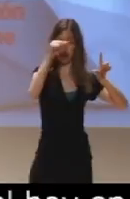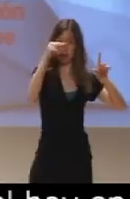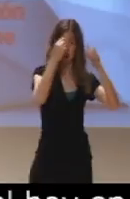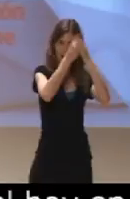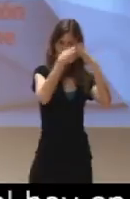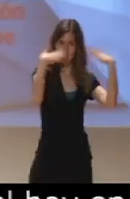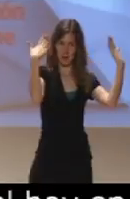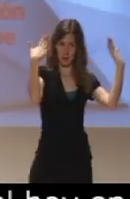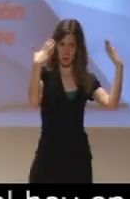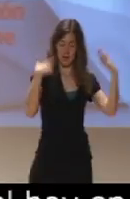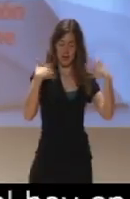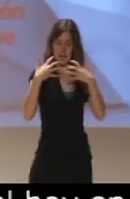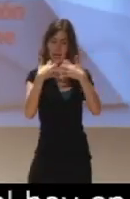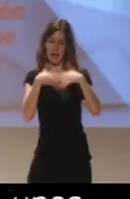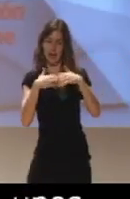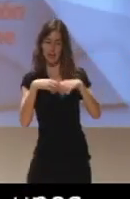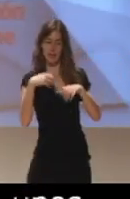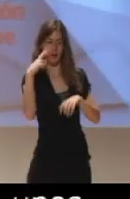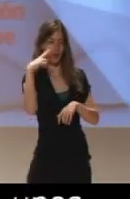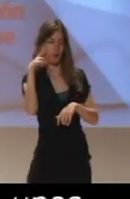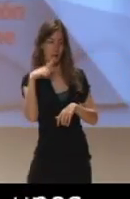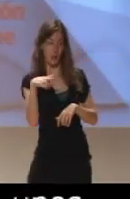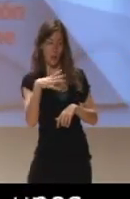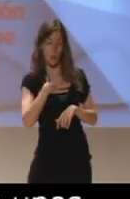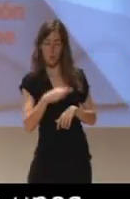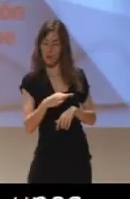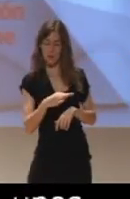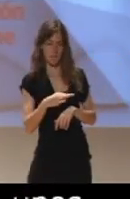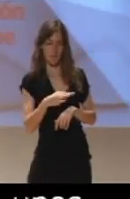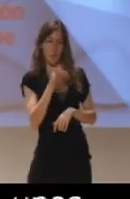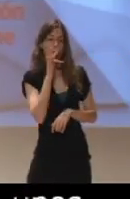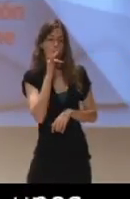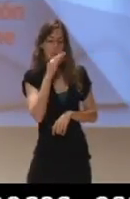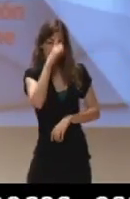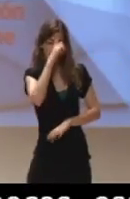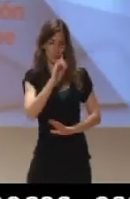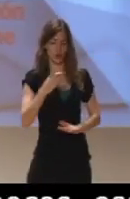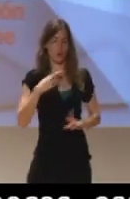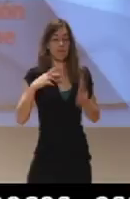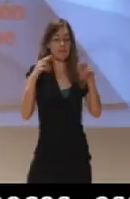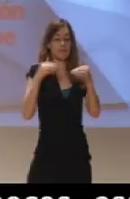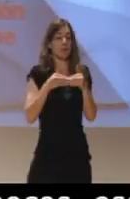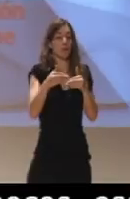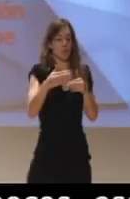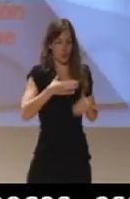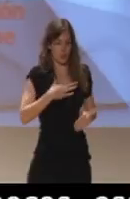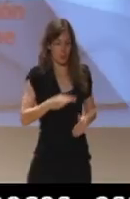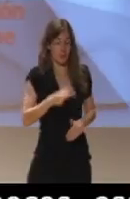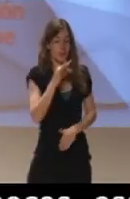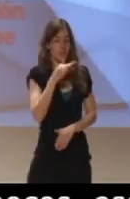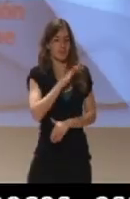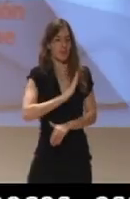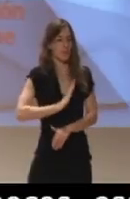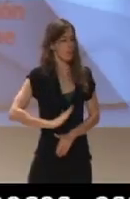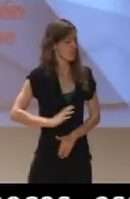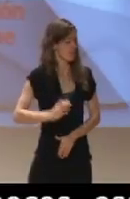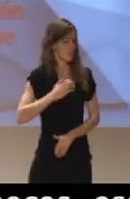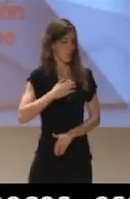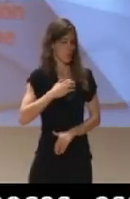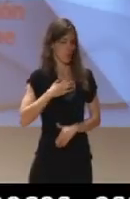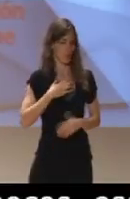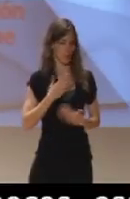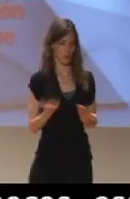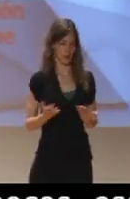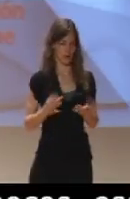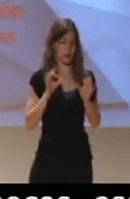through virtual blackboard as of today. I'm sure that perhaps in a few days, in a few years, this will be